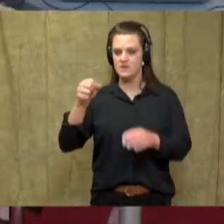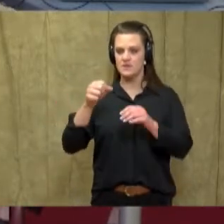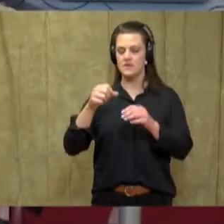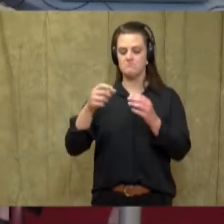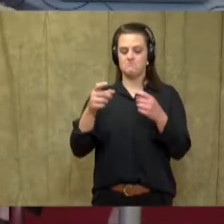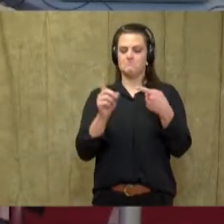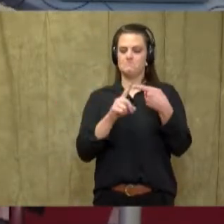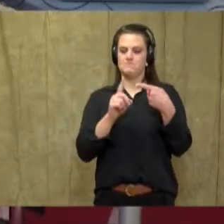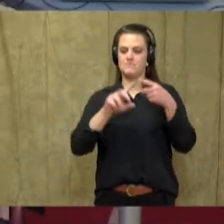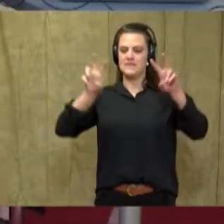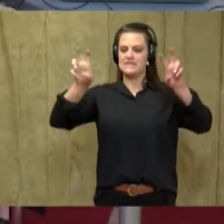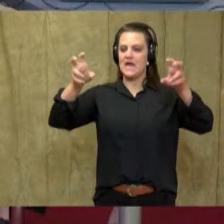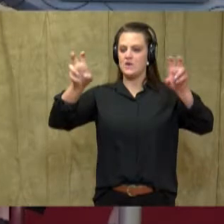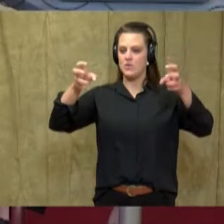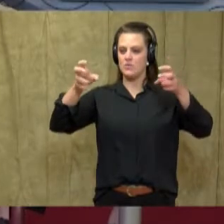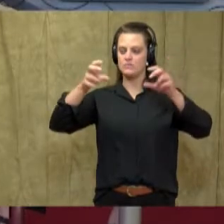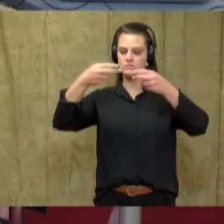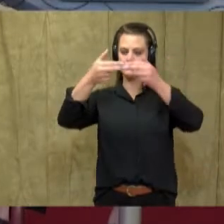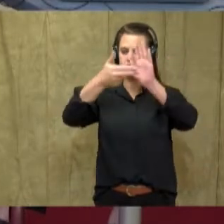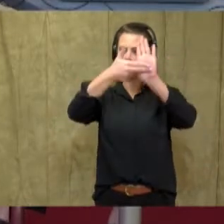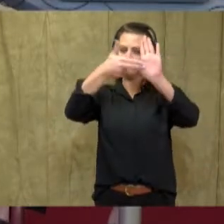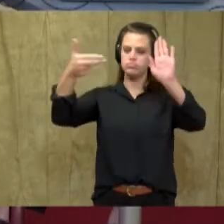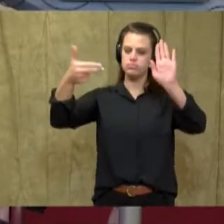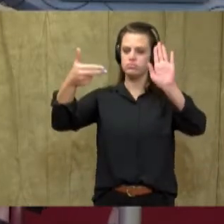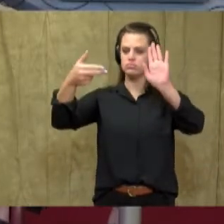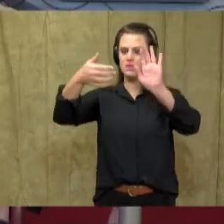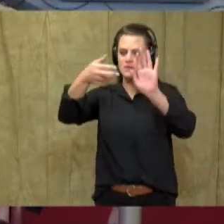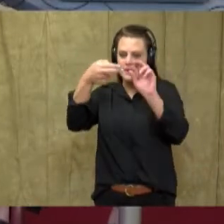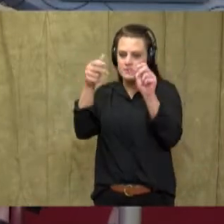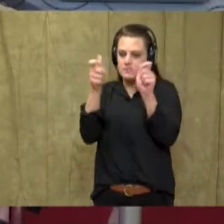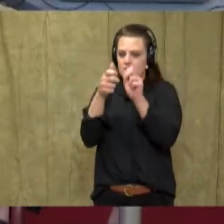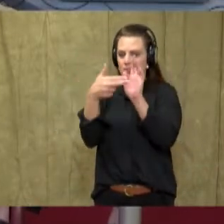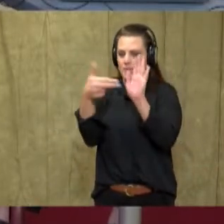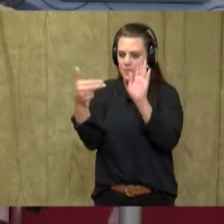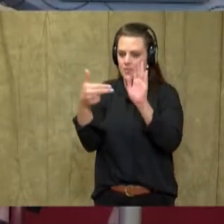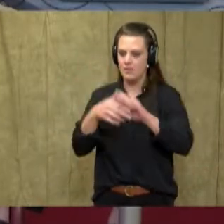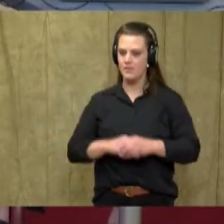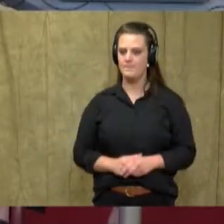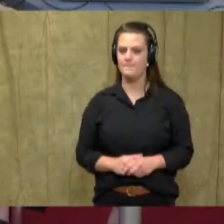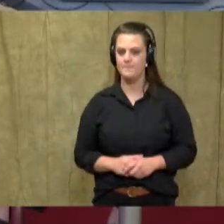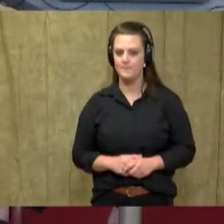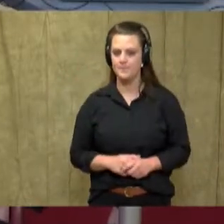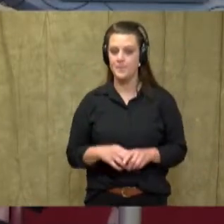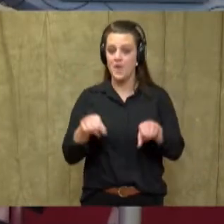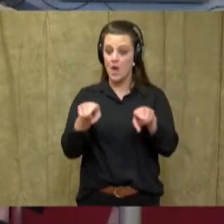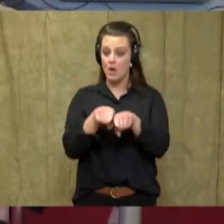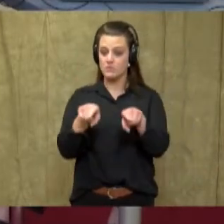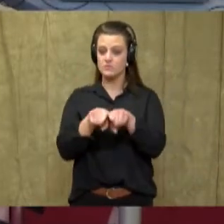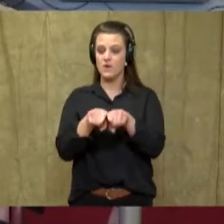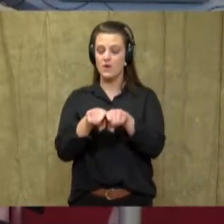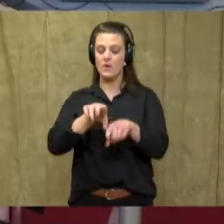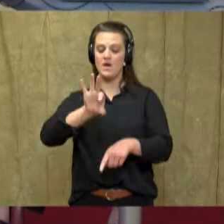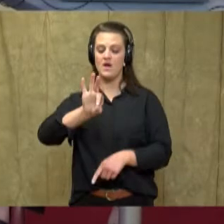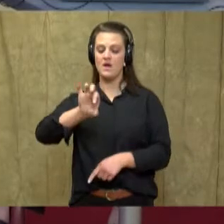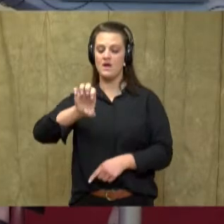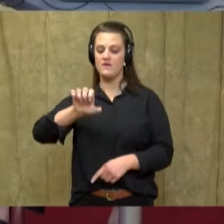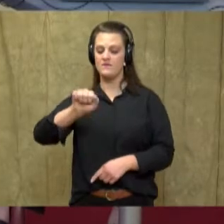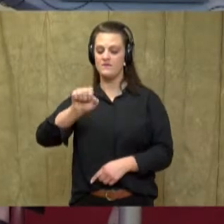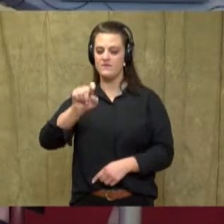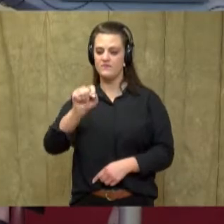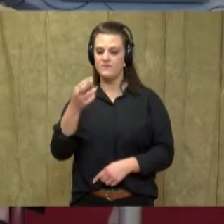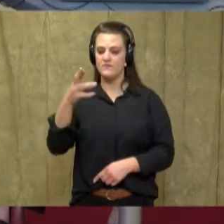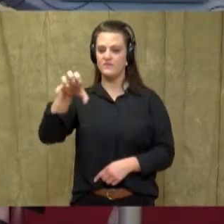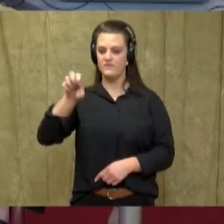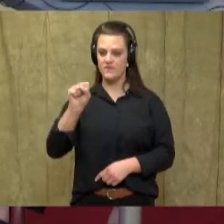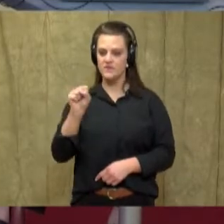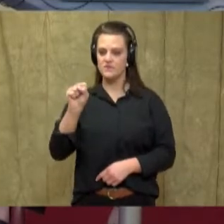such as titles, headings, and subheadings. Also, it's attributed to the text features that